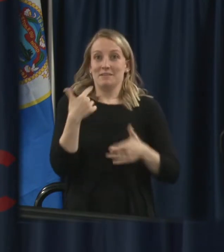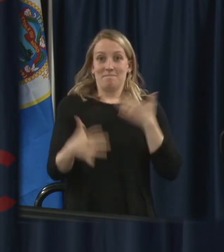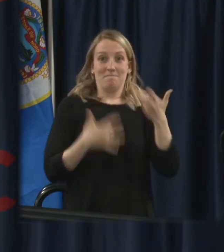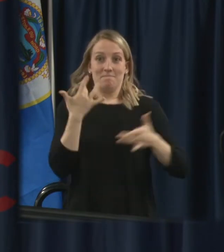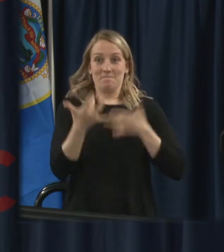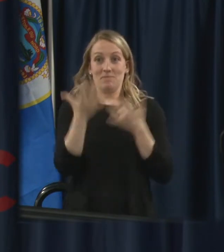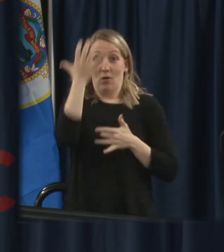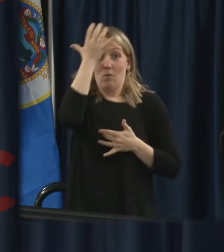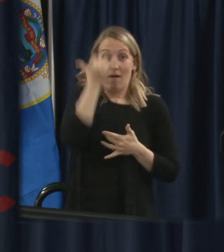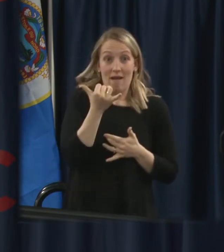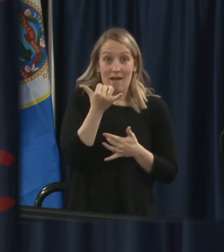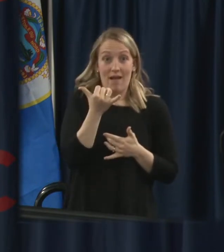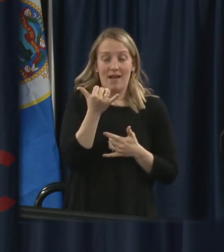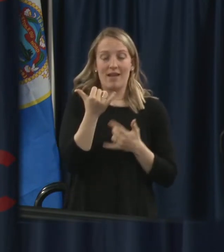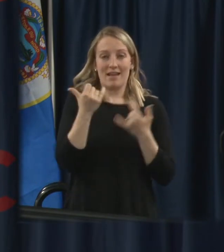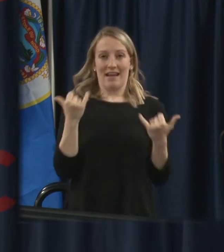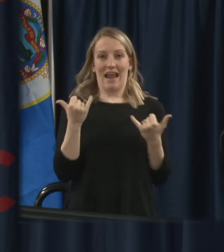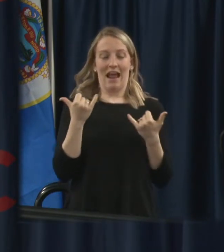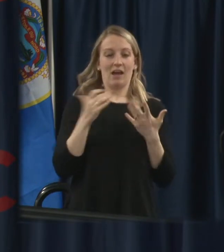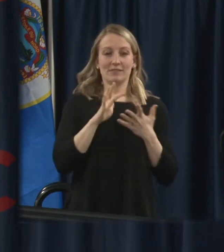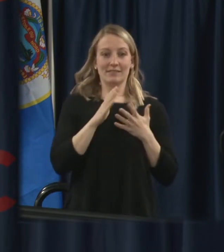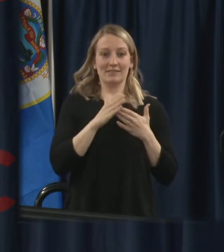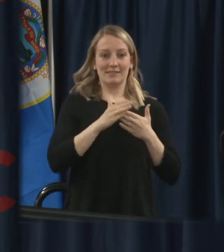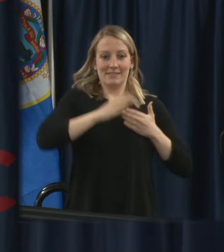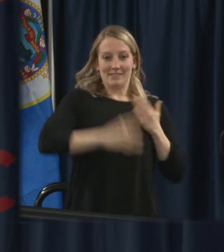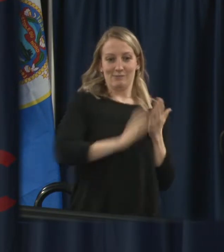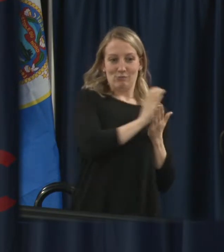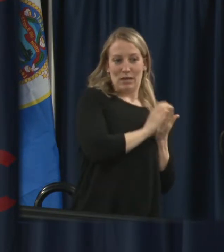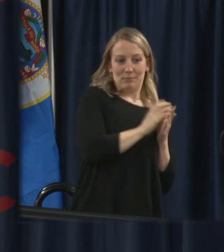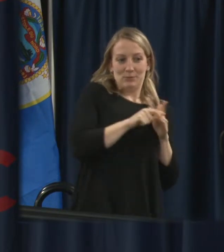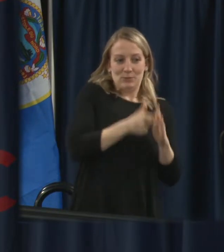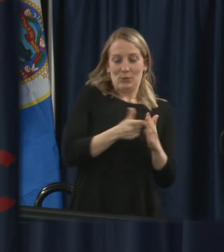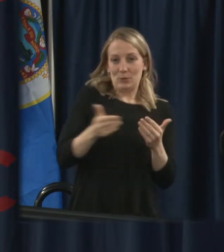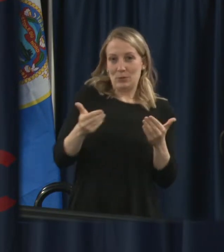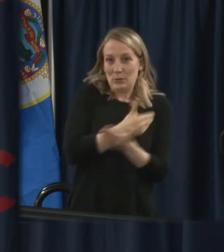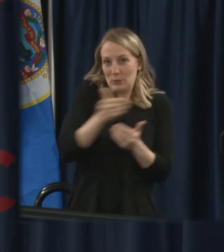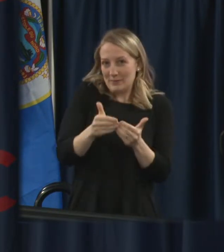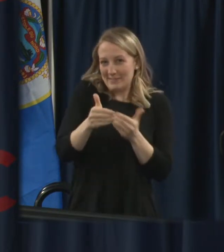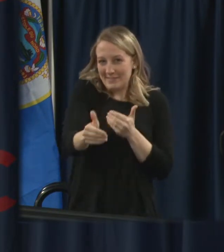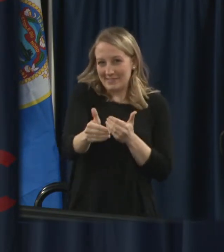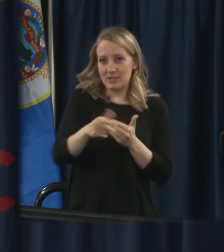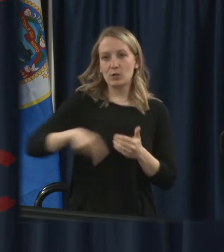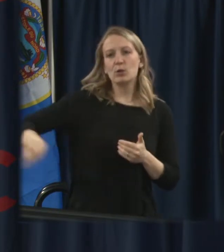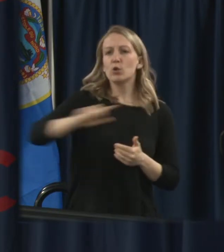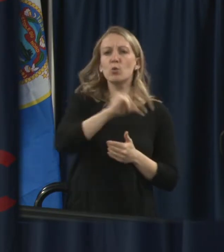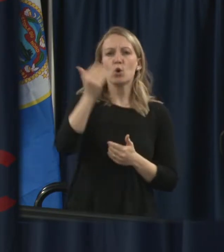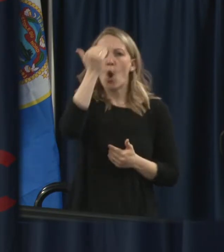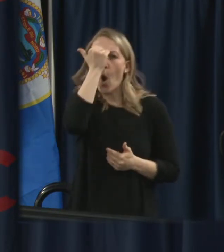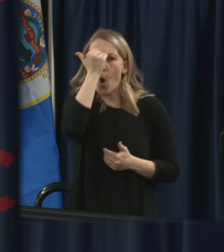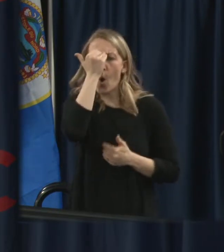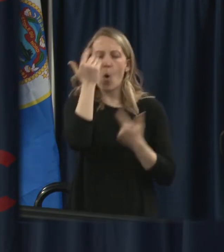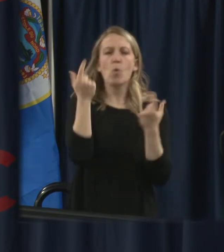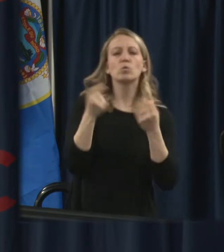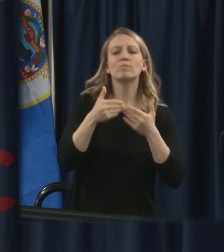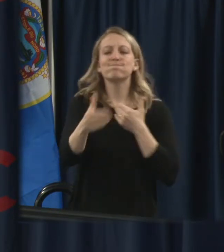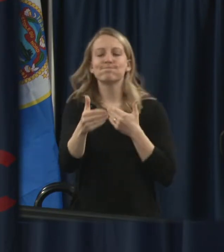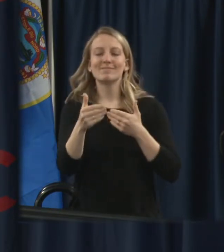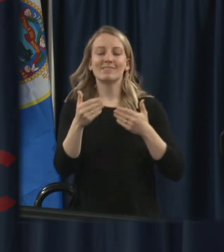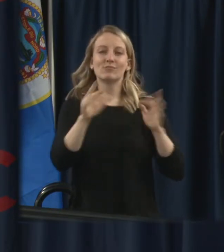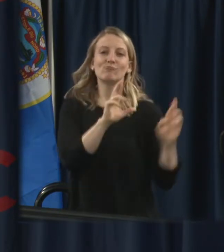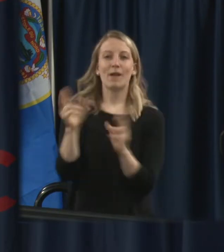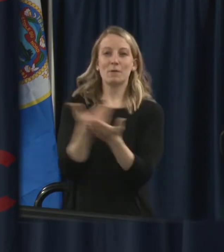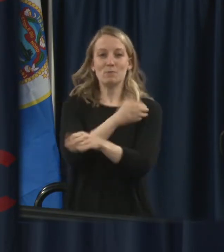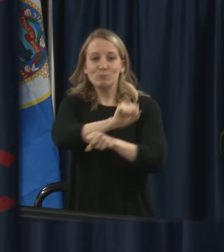you're on the cusp of a new chapter. And let's face it, some of you know exactly what that chapter looks like. You're getting ready for a great new